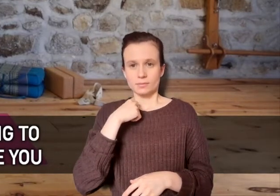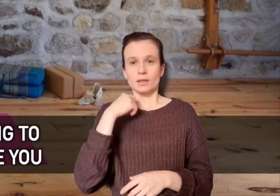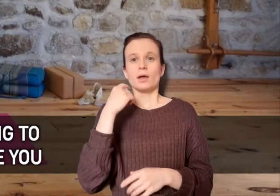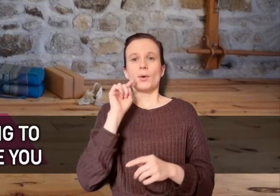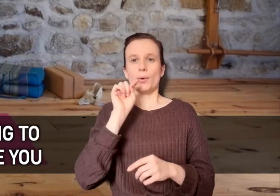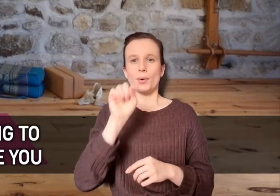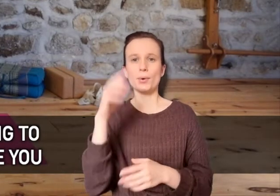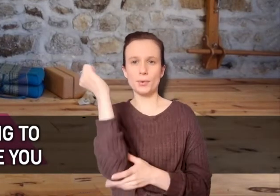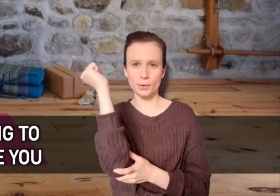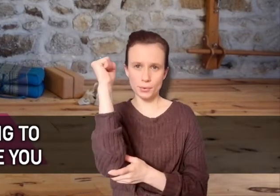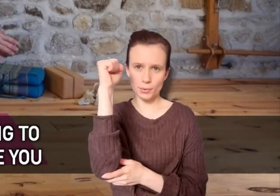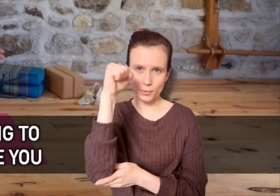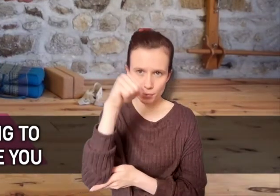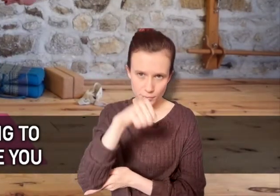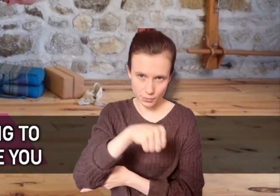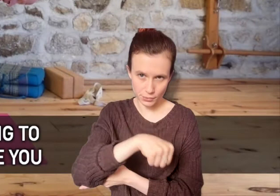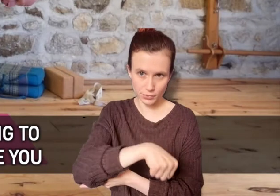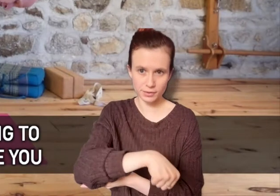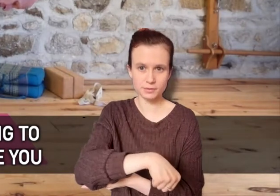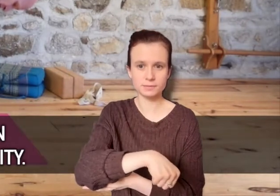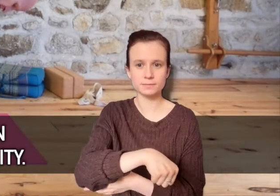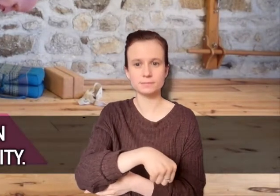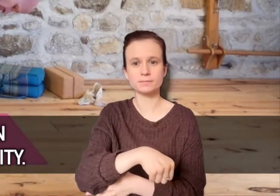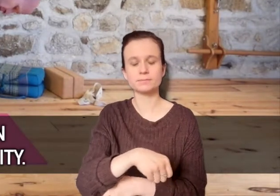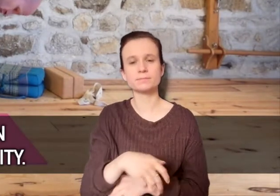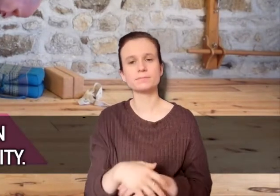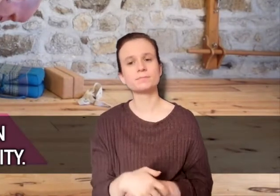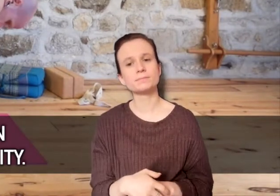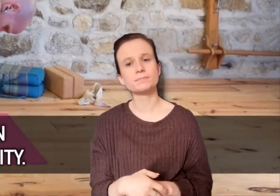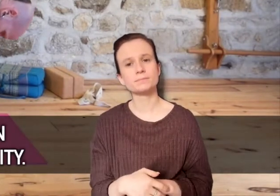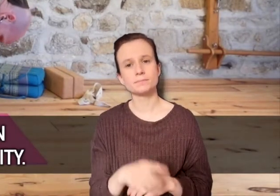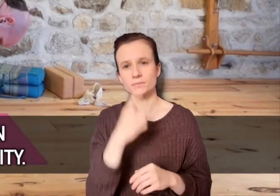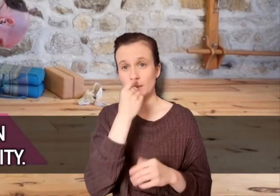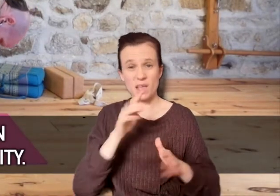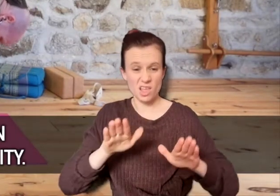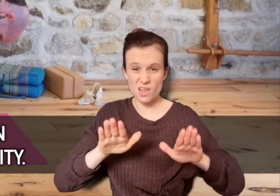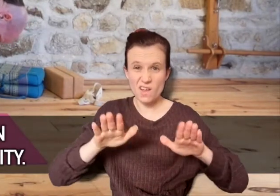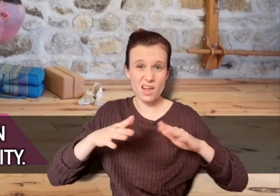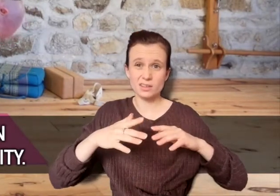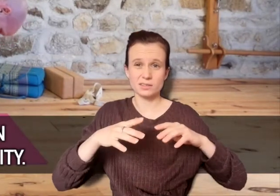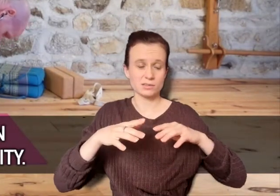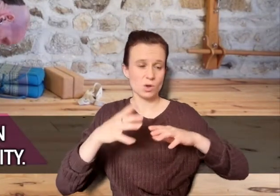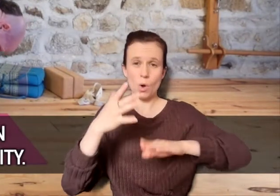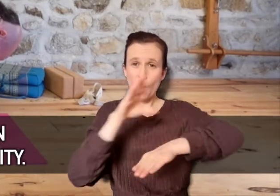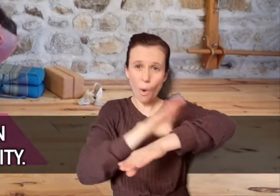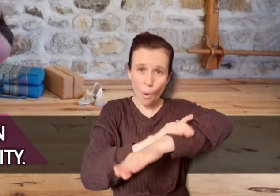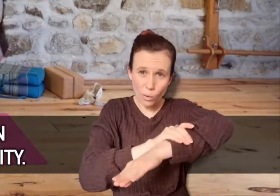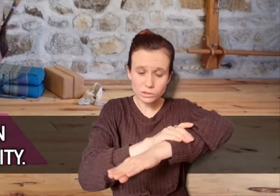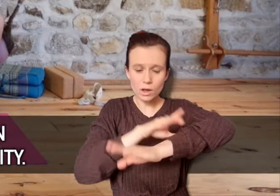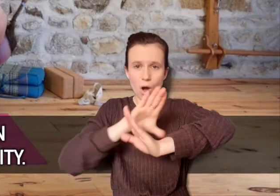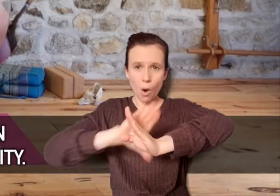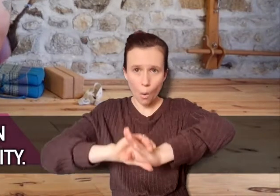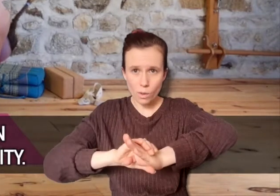you're going to hang forward. Again, hands where you need them. Shins, ankles, or on the floor